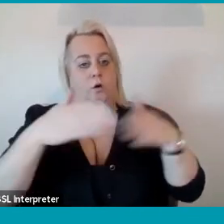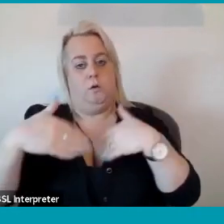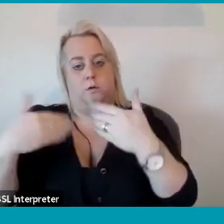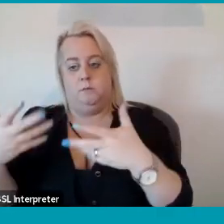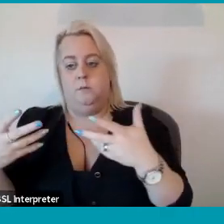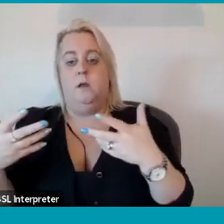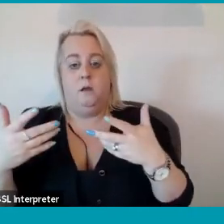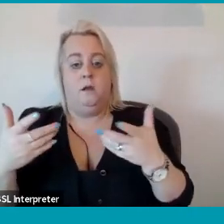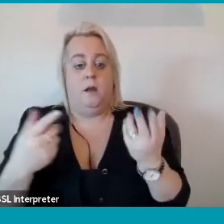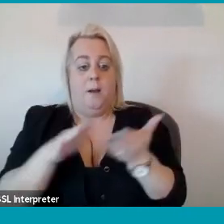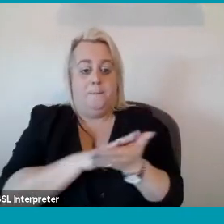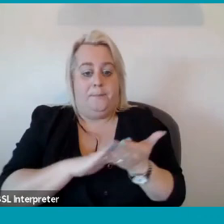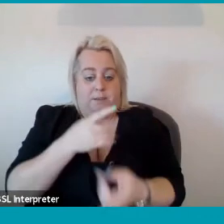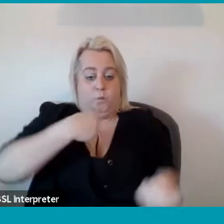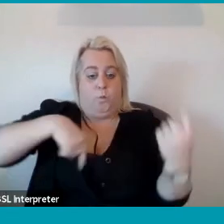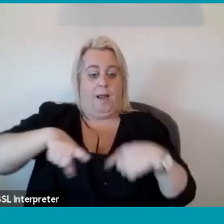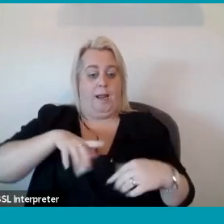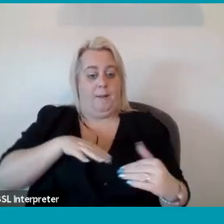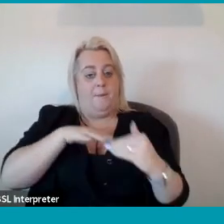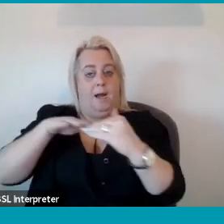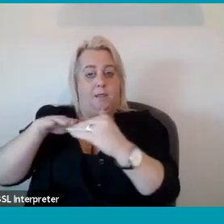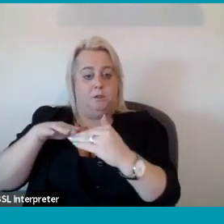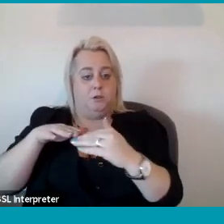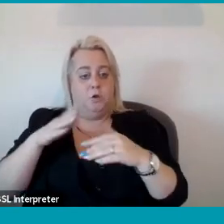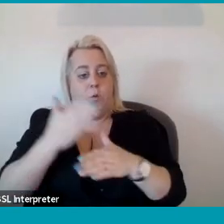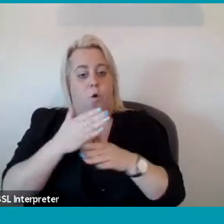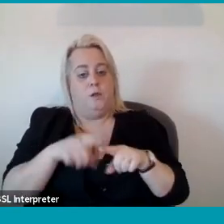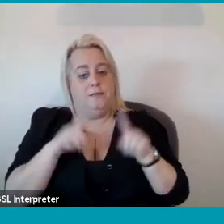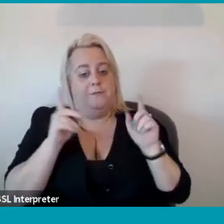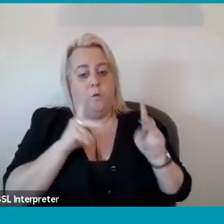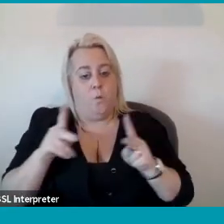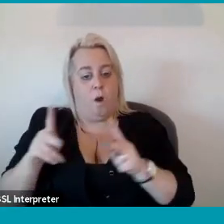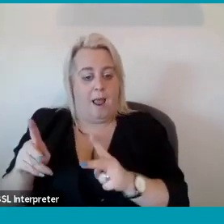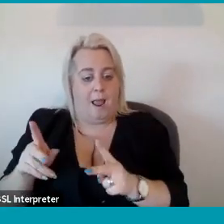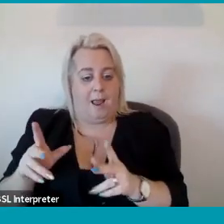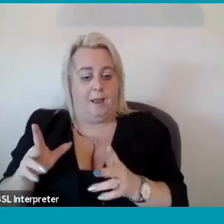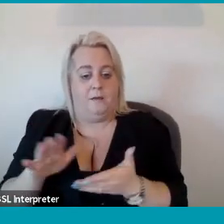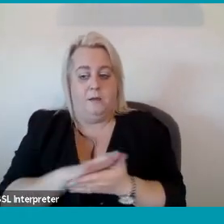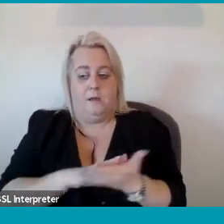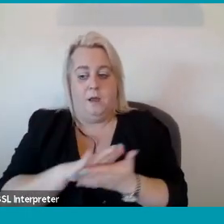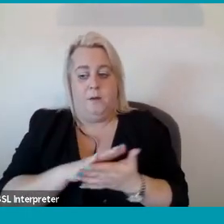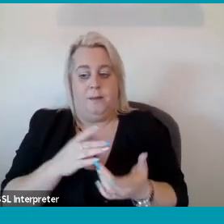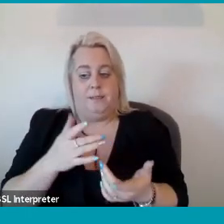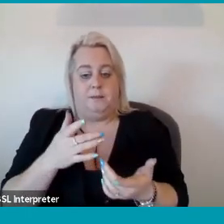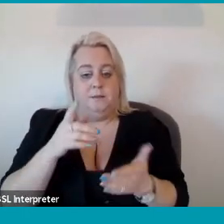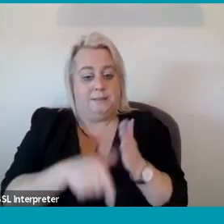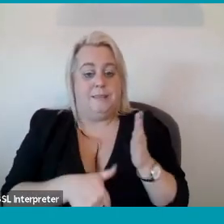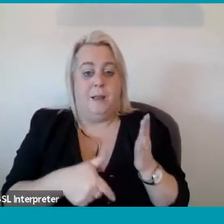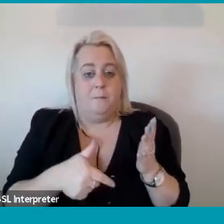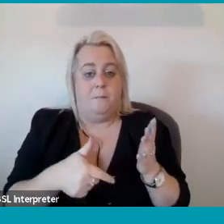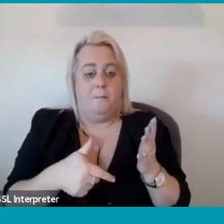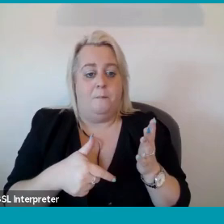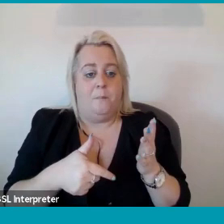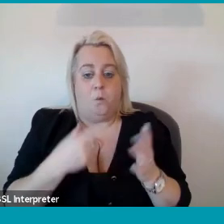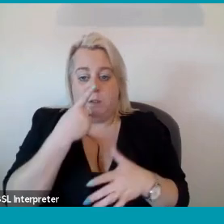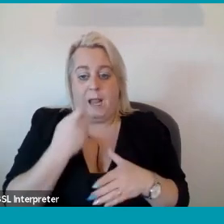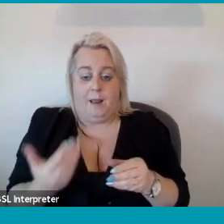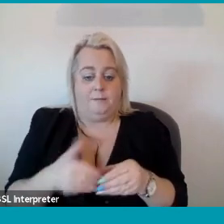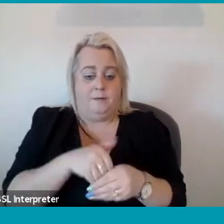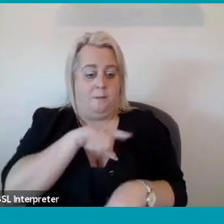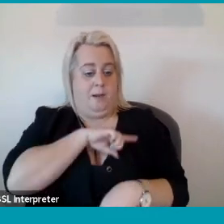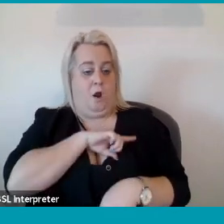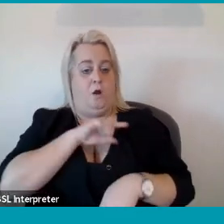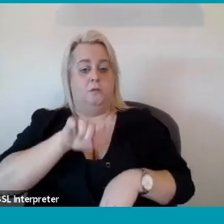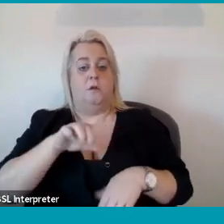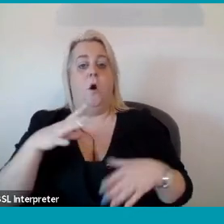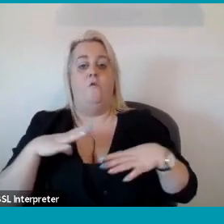what we really need in our organization are people who are used to working in different ways, disabled people. So in this new way of